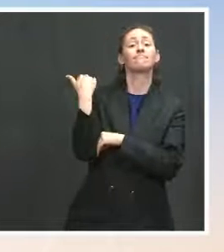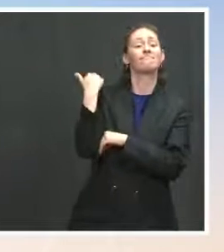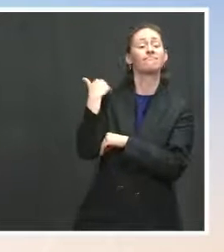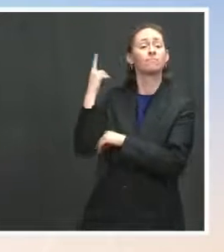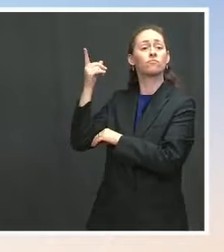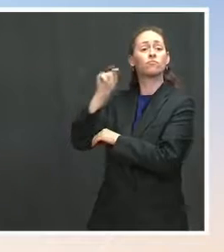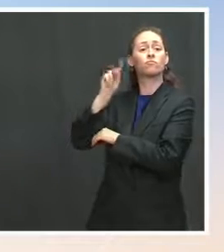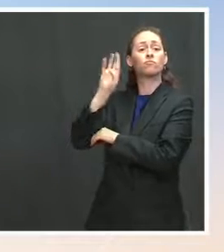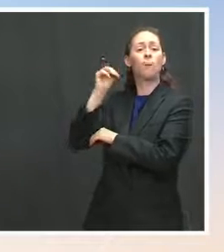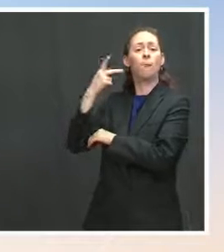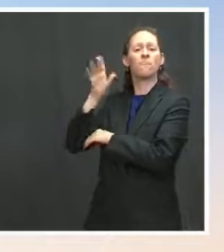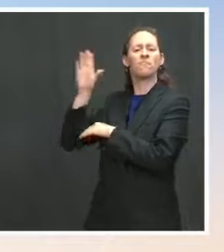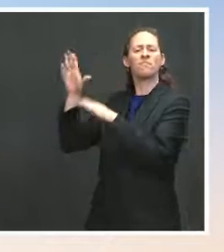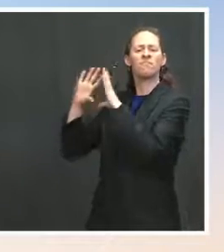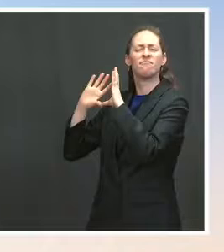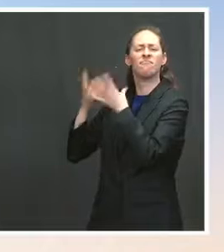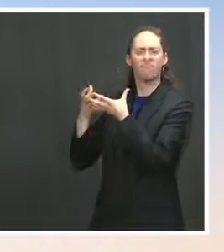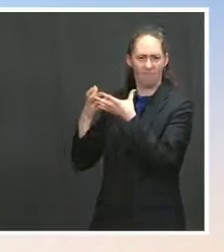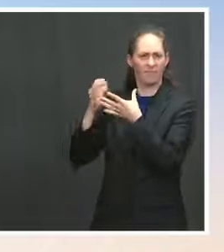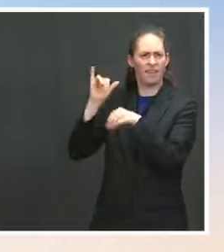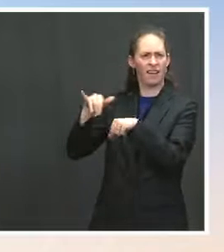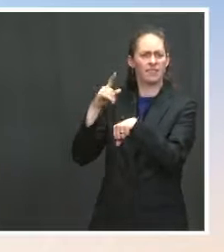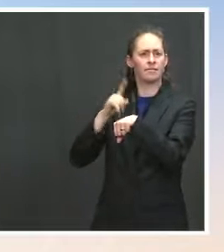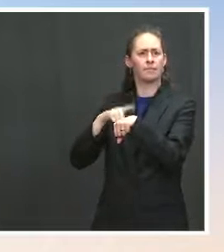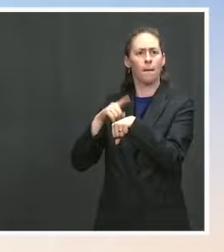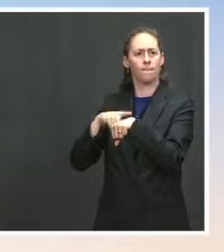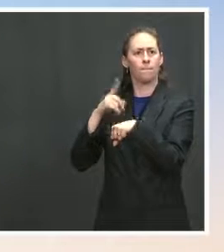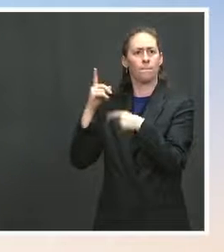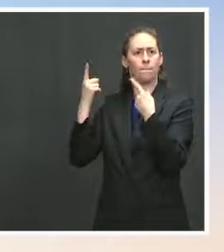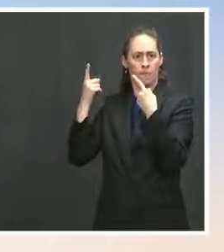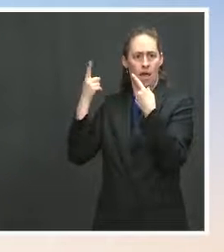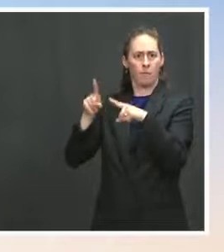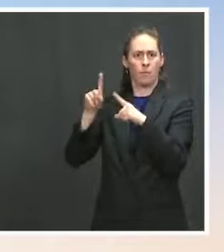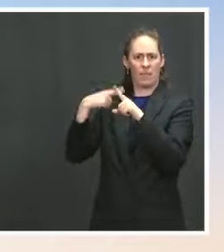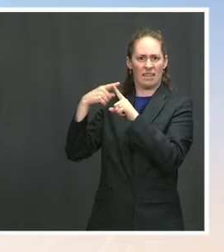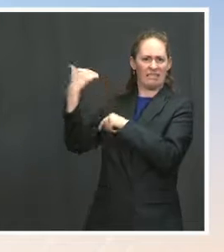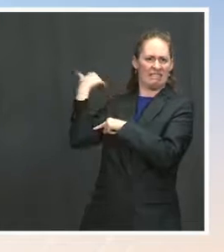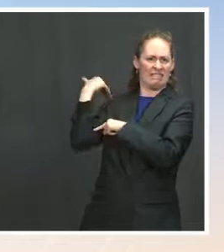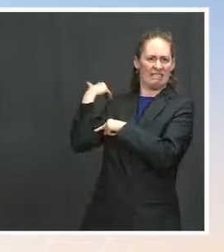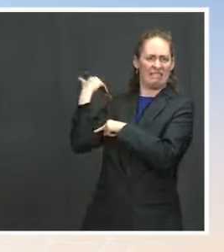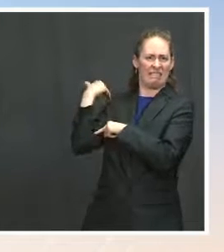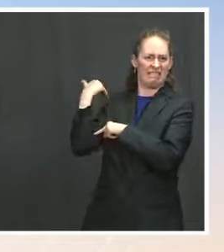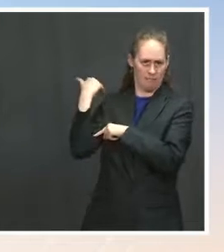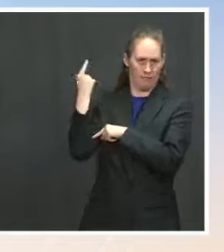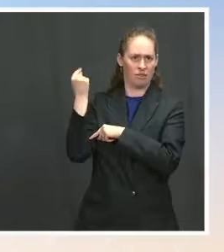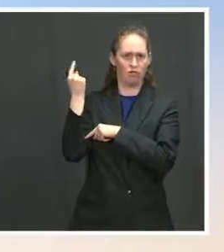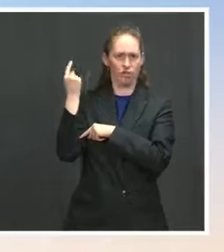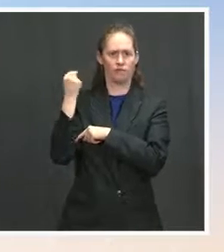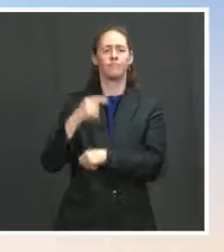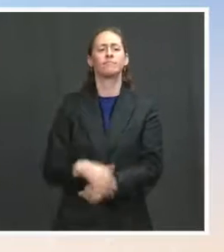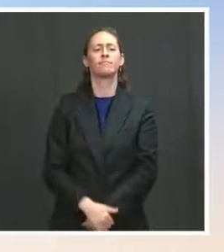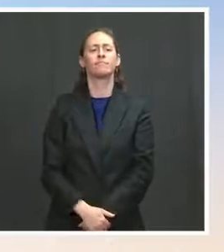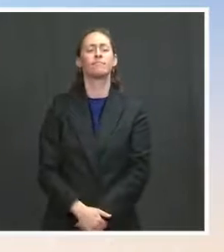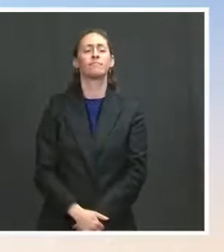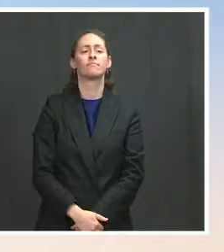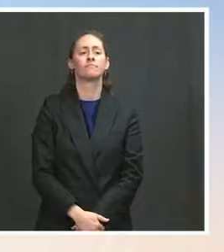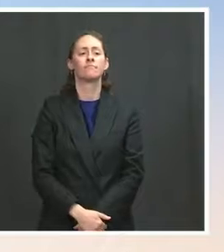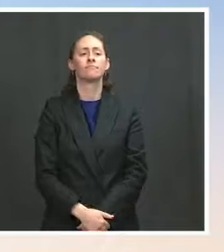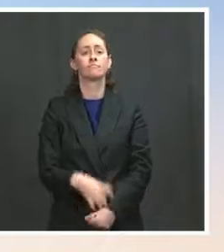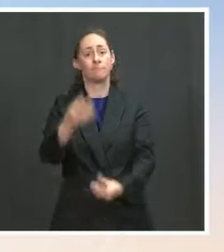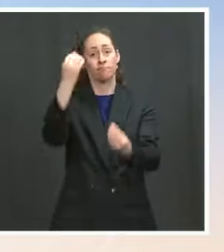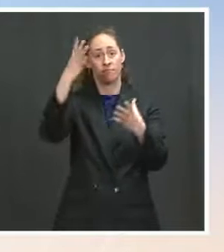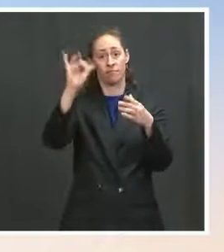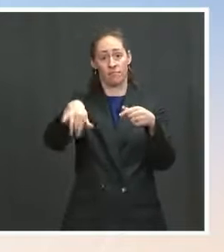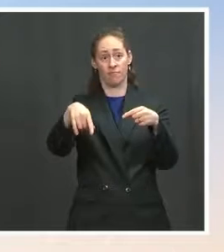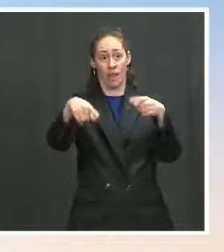projecting publicly that happened during the last year of the Trump administration. They've also indicated that this is the last. As you noted, Alex, the